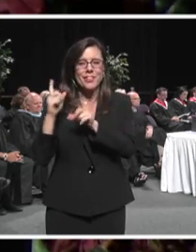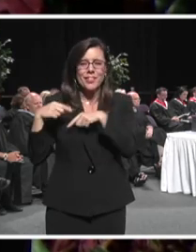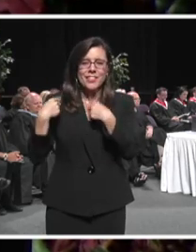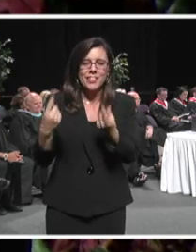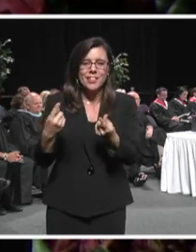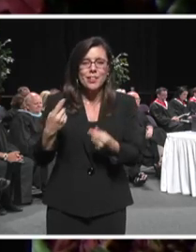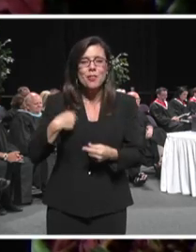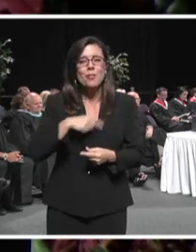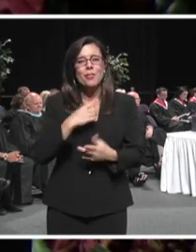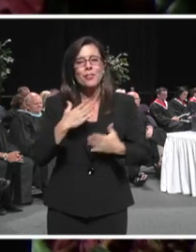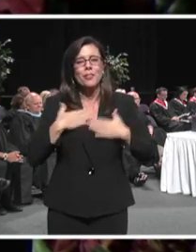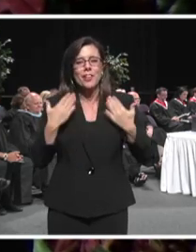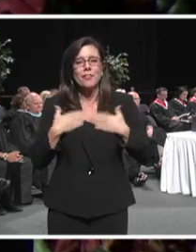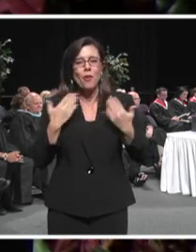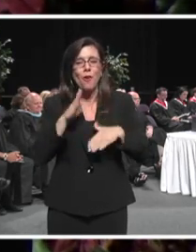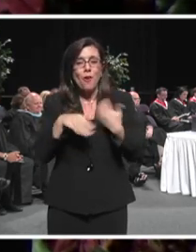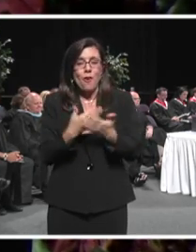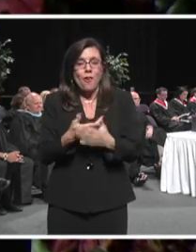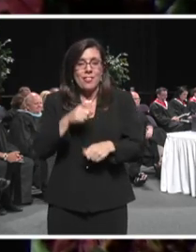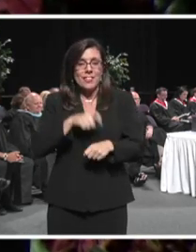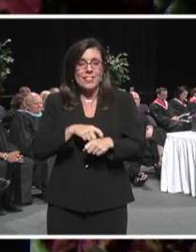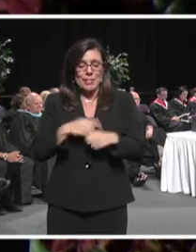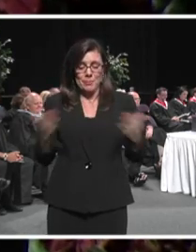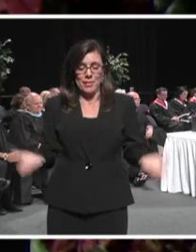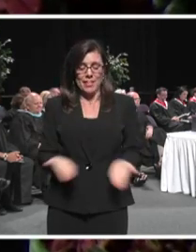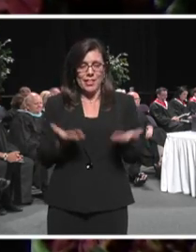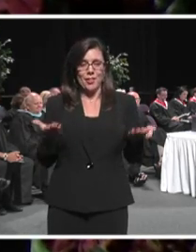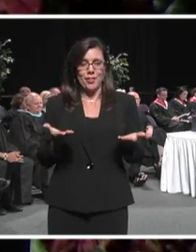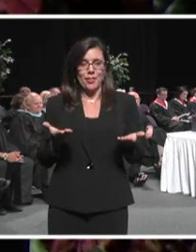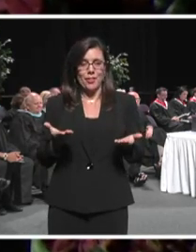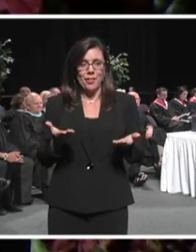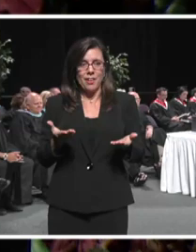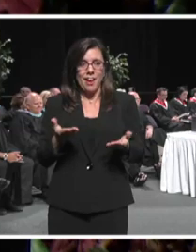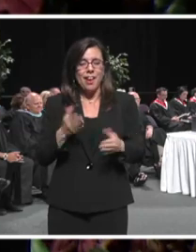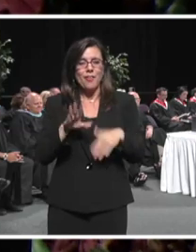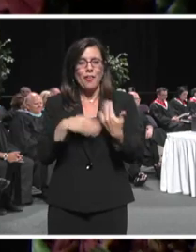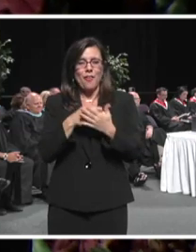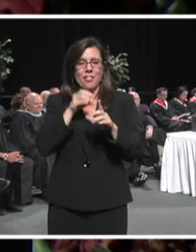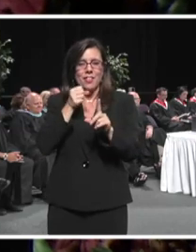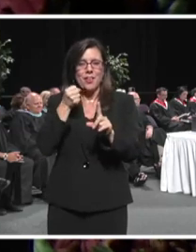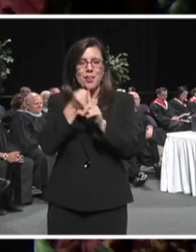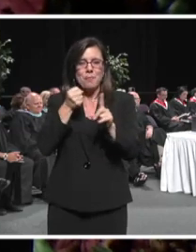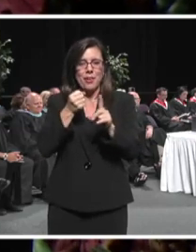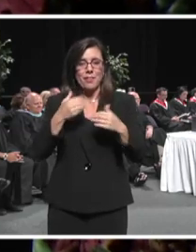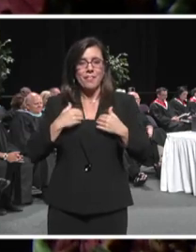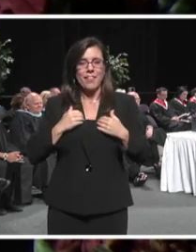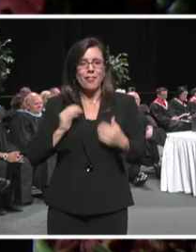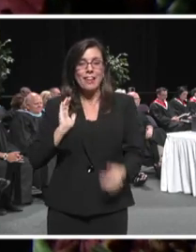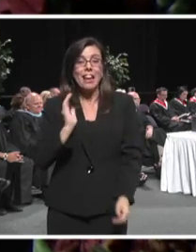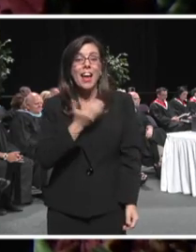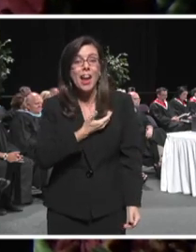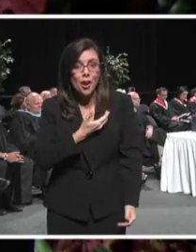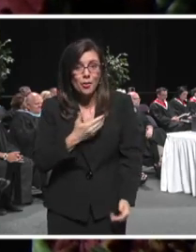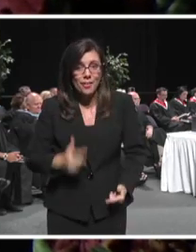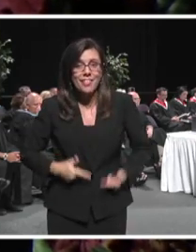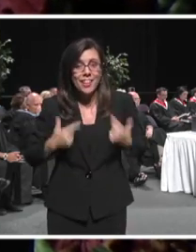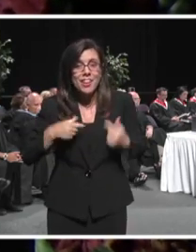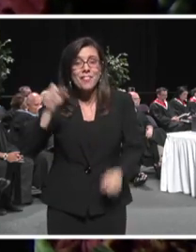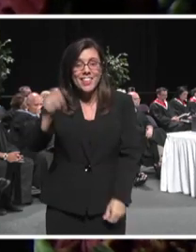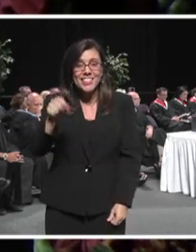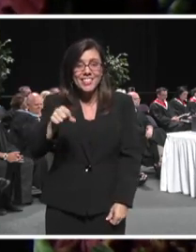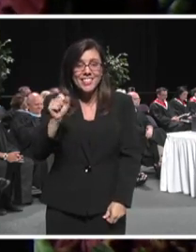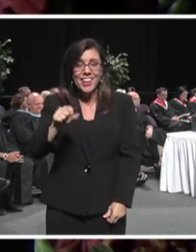are grateful for the time you have spent with us and the impact that you have made on our lives. Yes, class